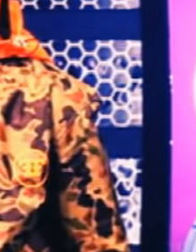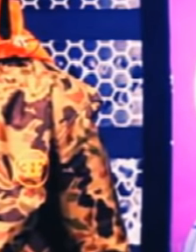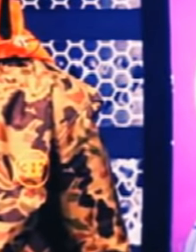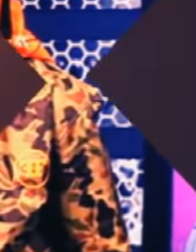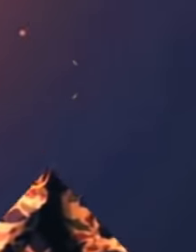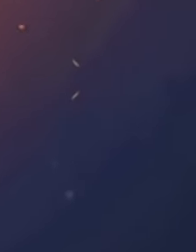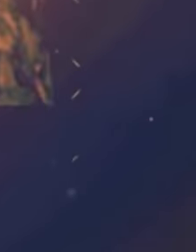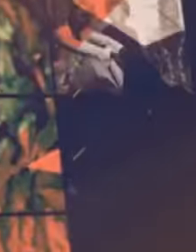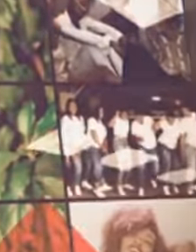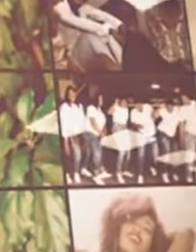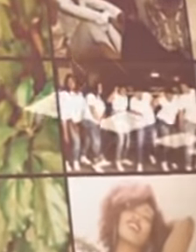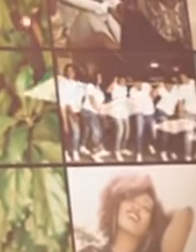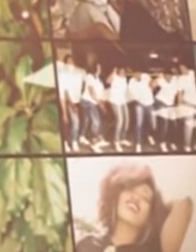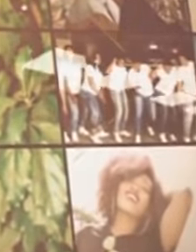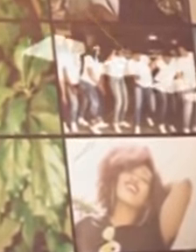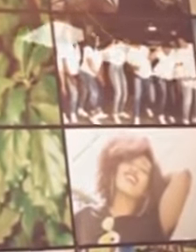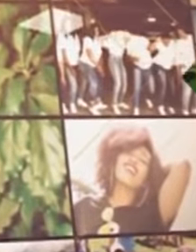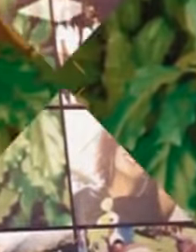Bosho.